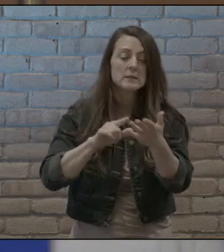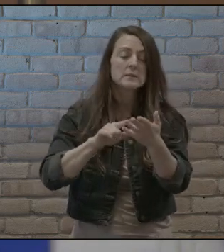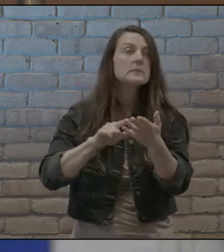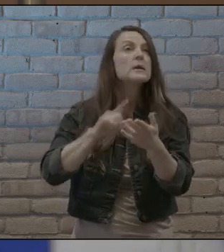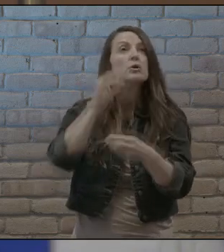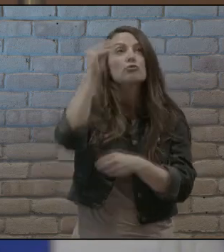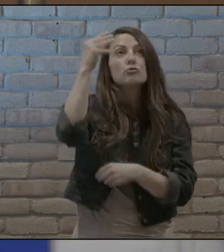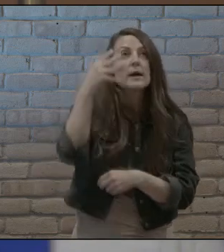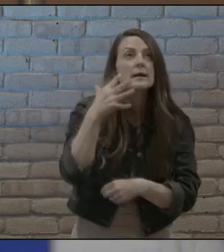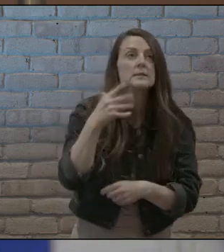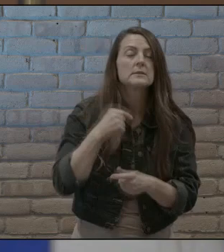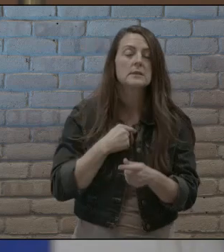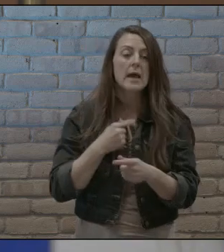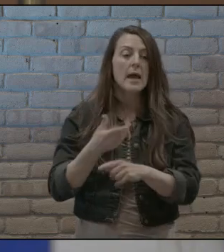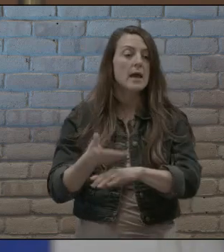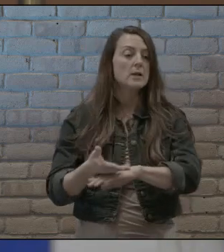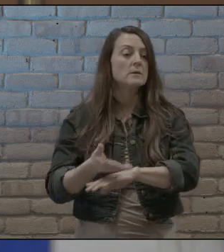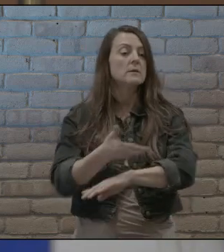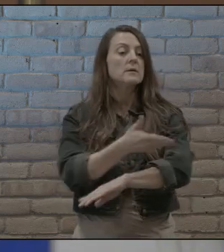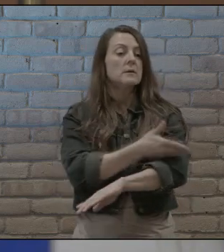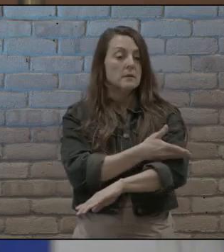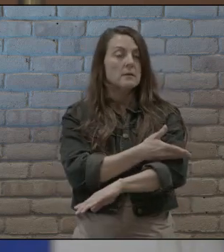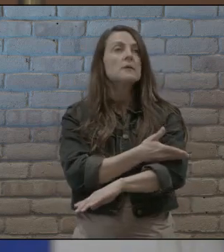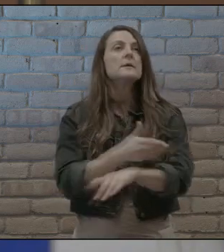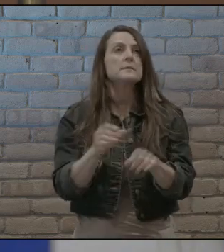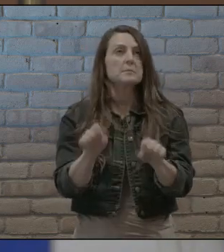and restoration are possible